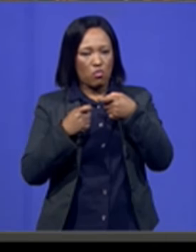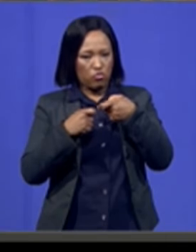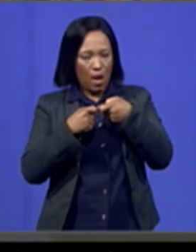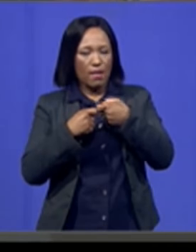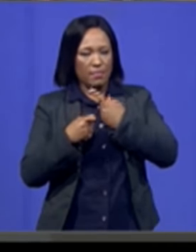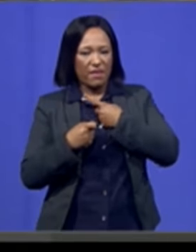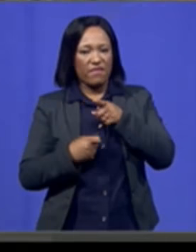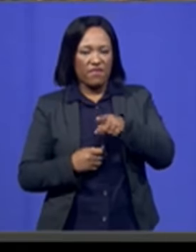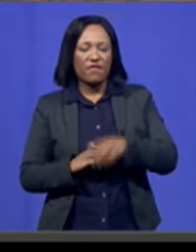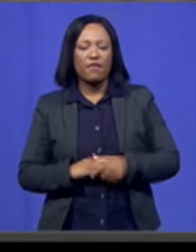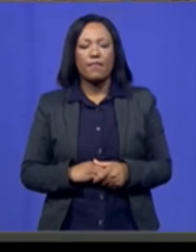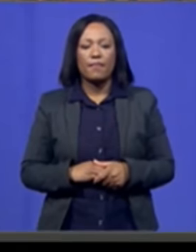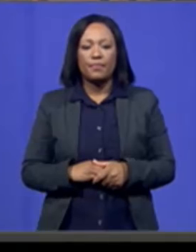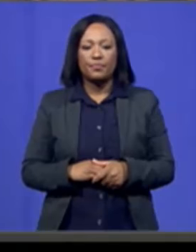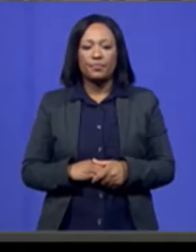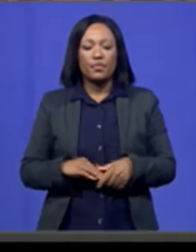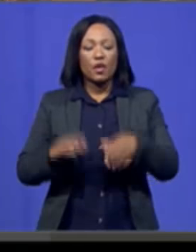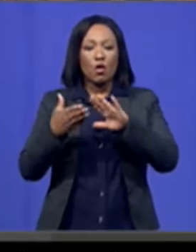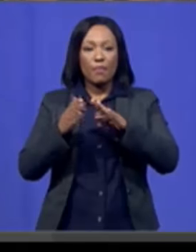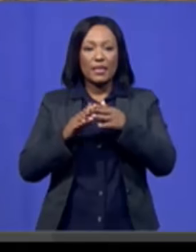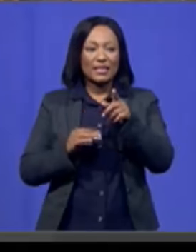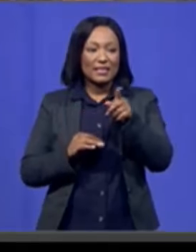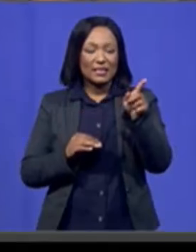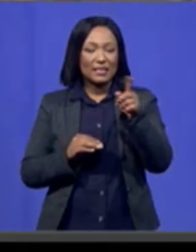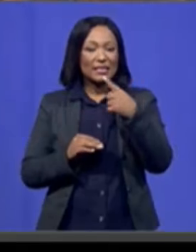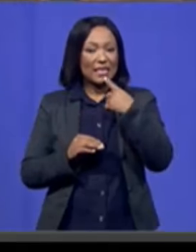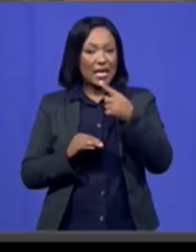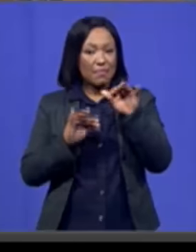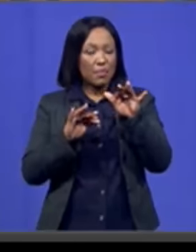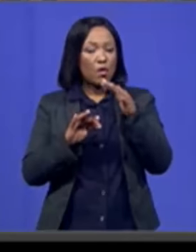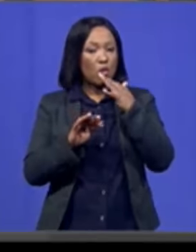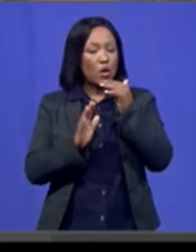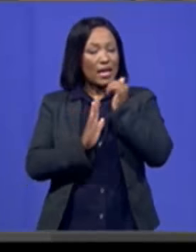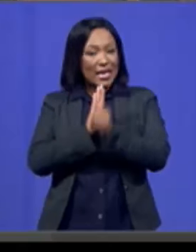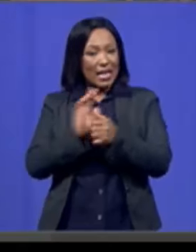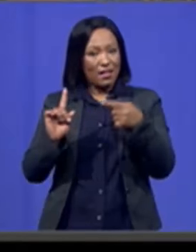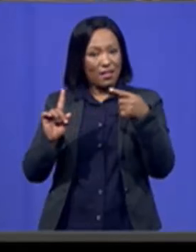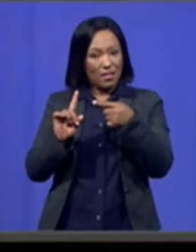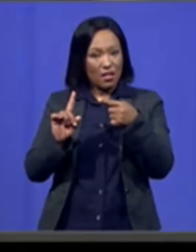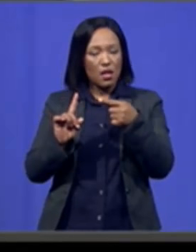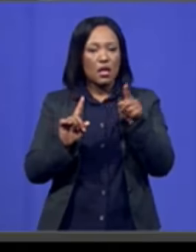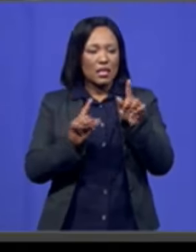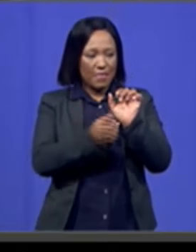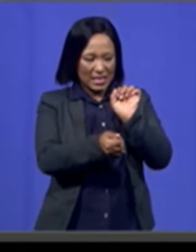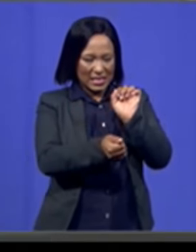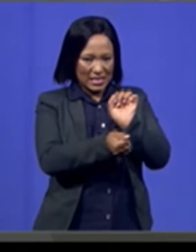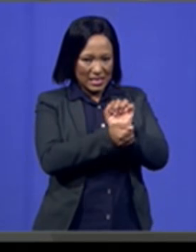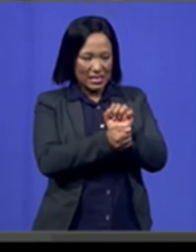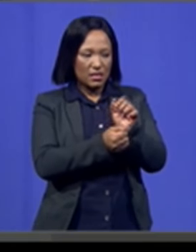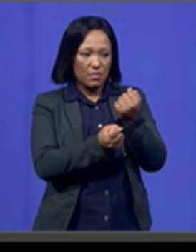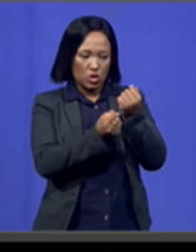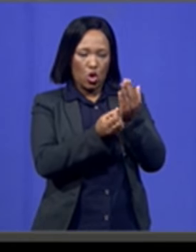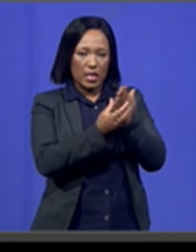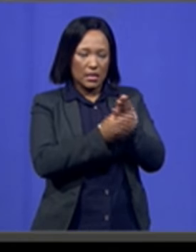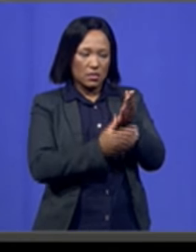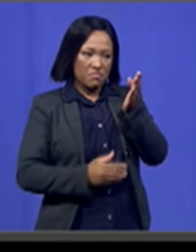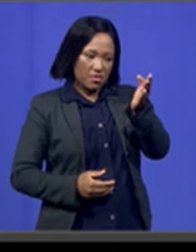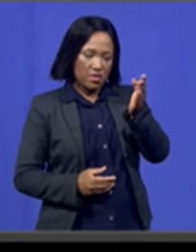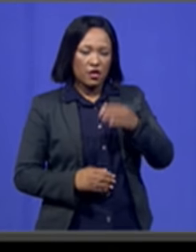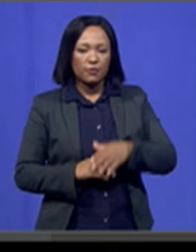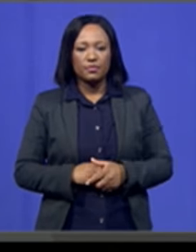ba re bao ba boleileng Molosankwe ba tshwarwe le go sekisiwa. Re batla justice for Thato go